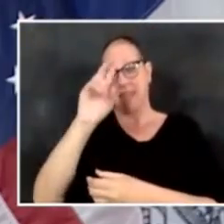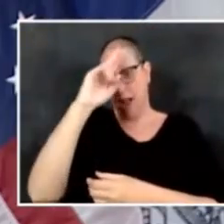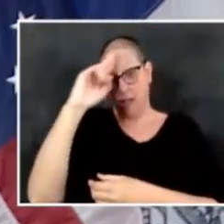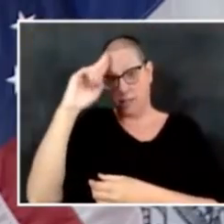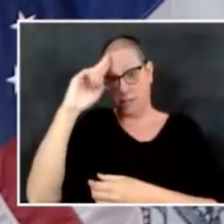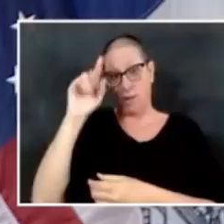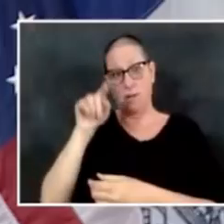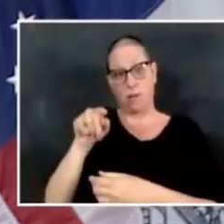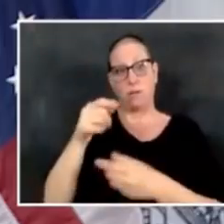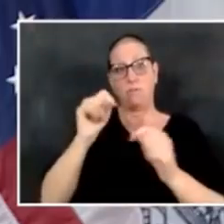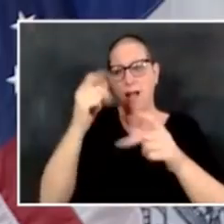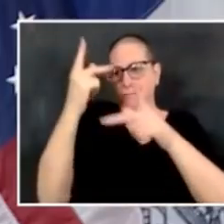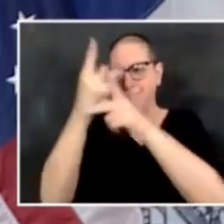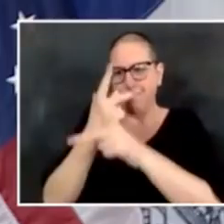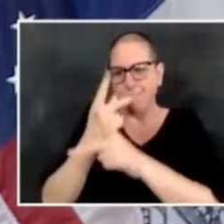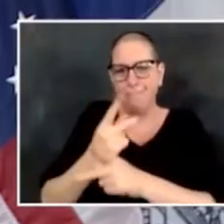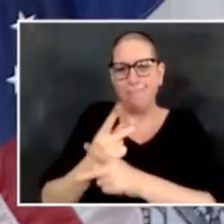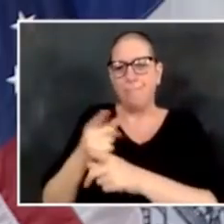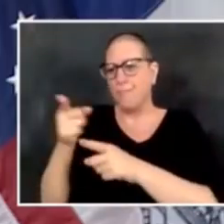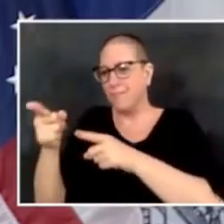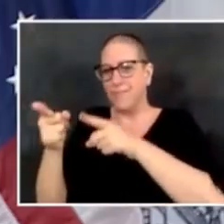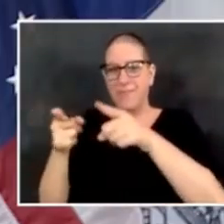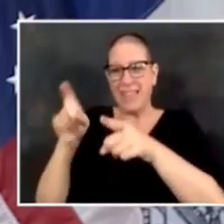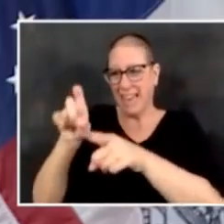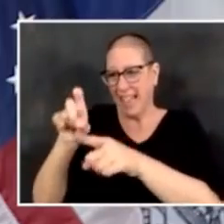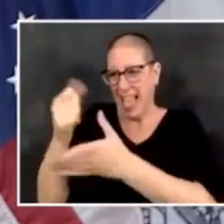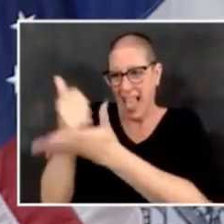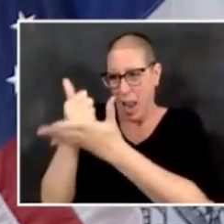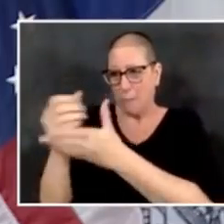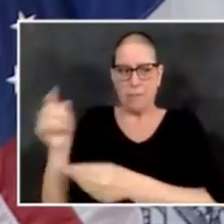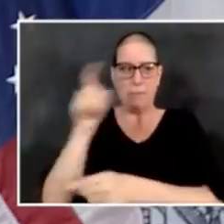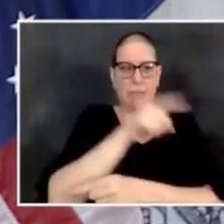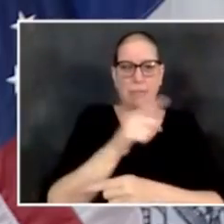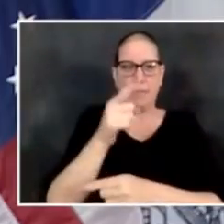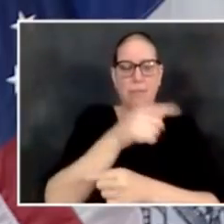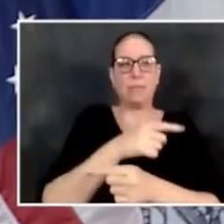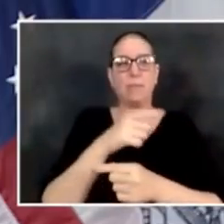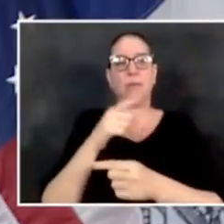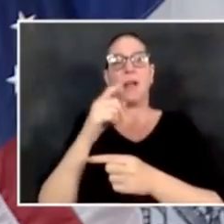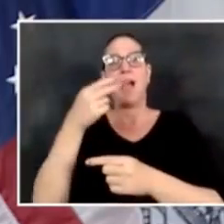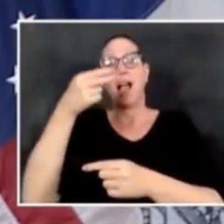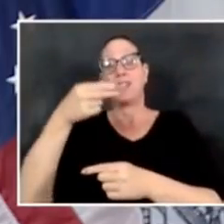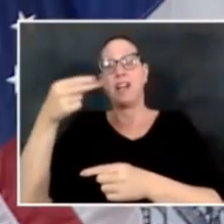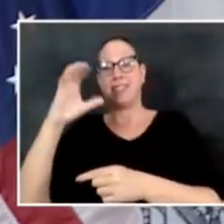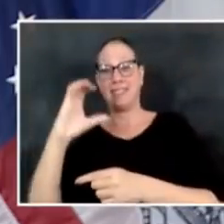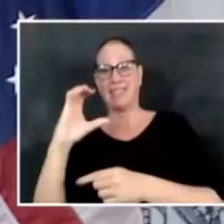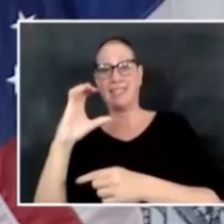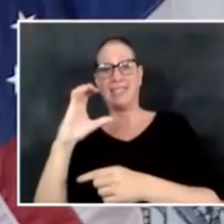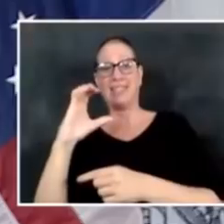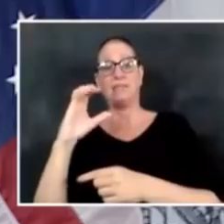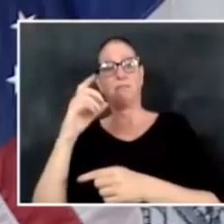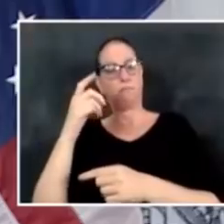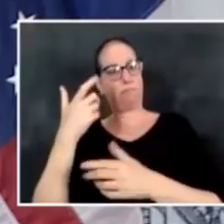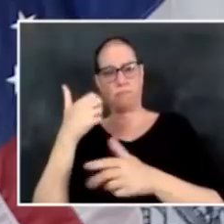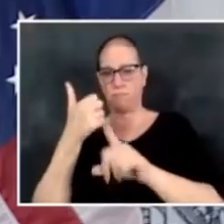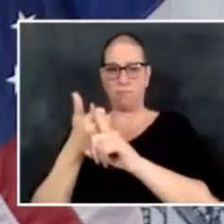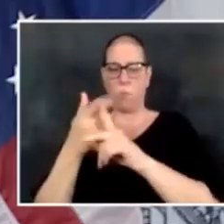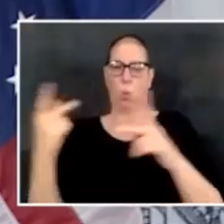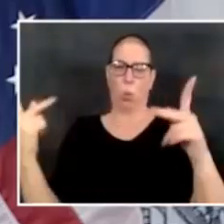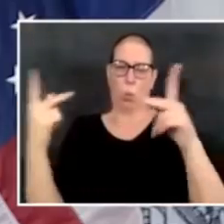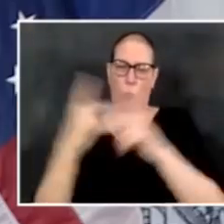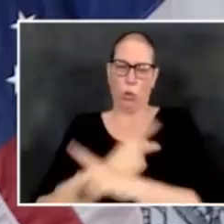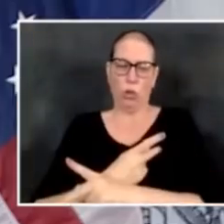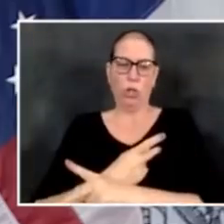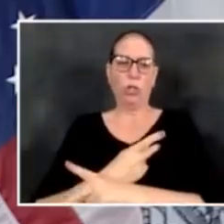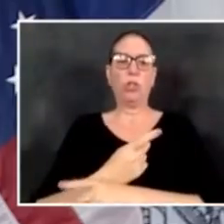system bore the brunt. And we got a number of military medical personnel, nowhere near the number that we asked for, but still